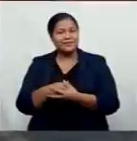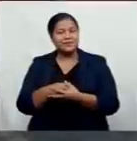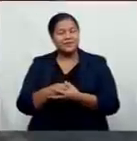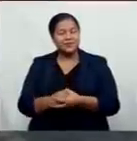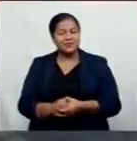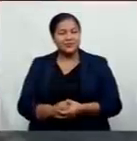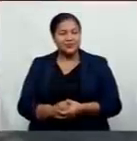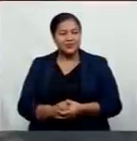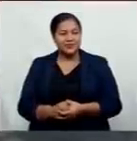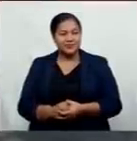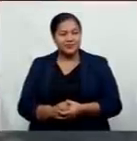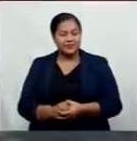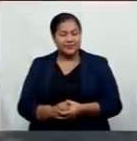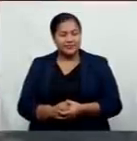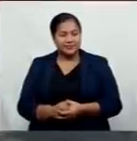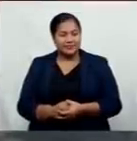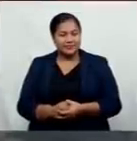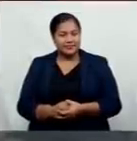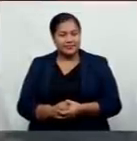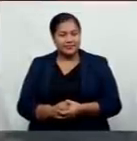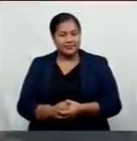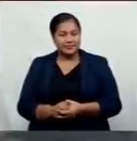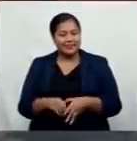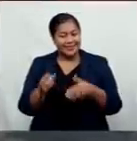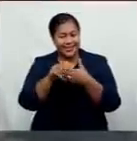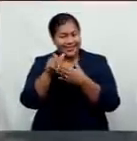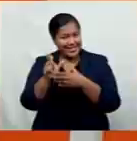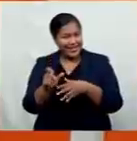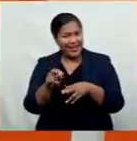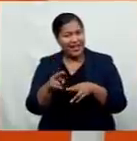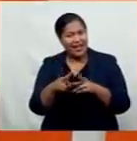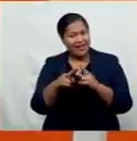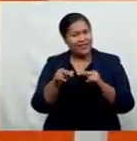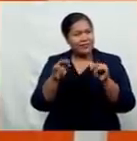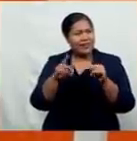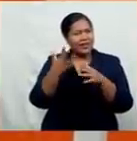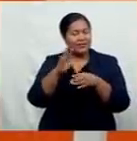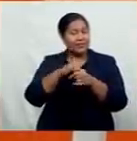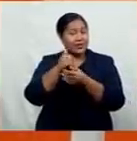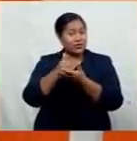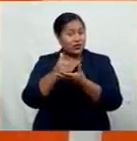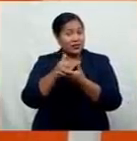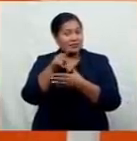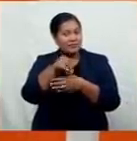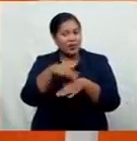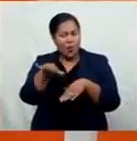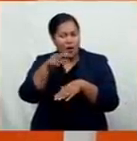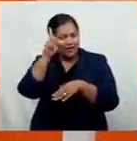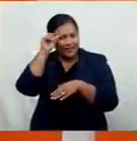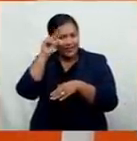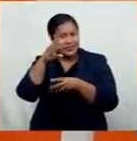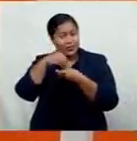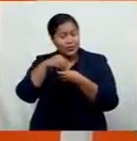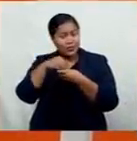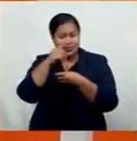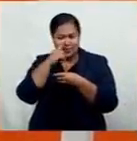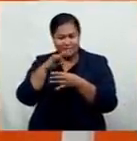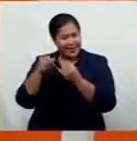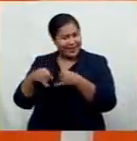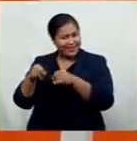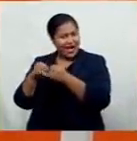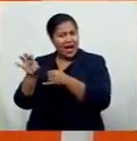reports. The head of FIMED says they want to ensure that every Fijians, including those in the maritime islands,